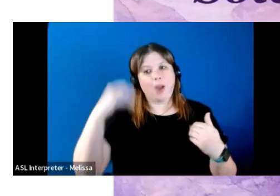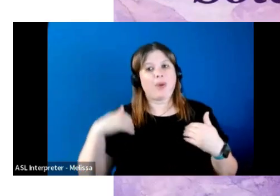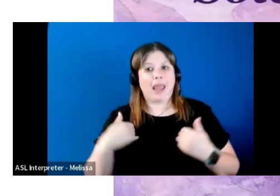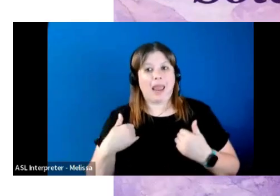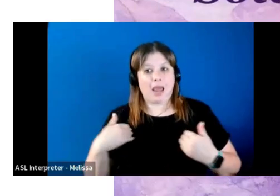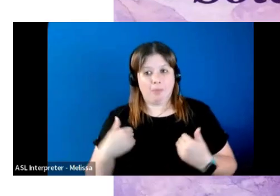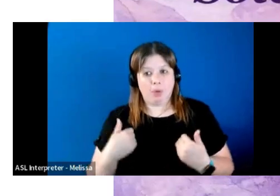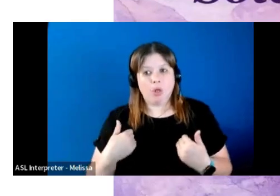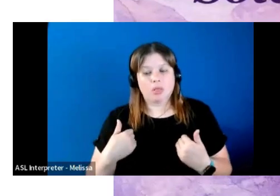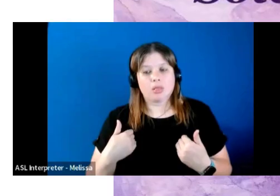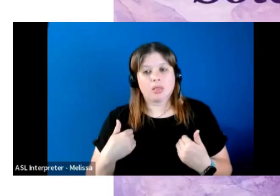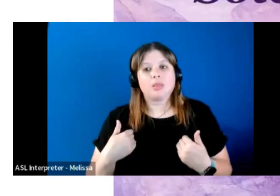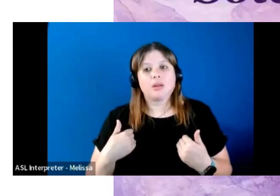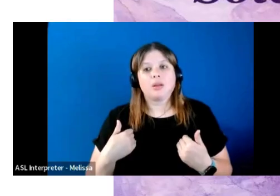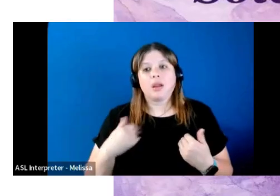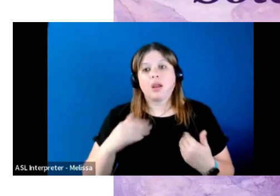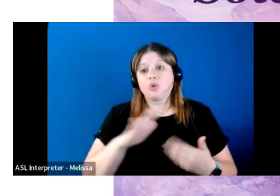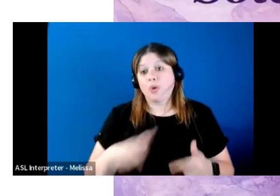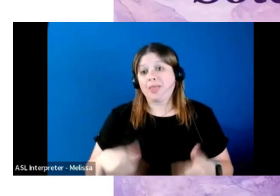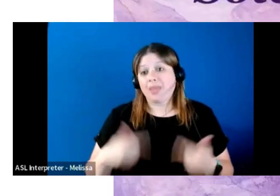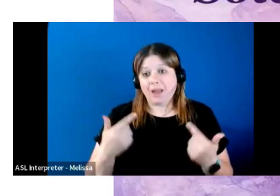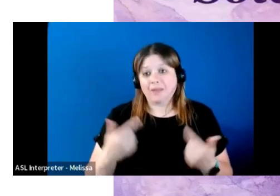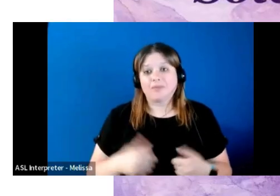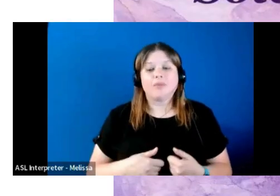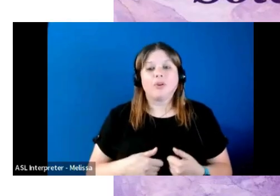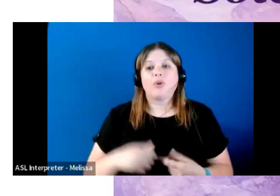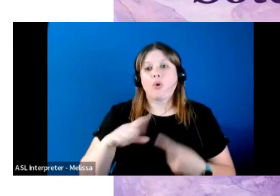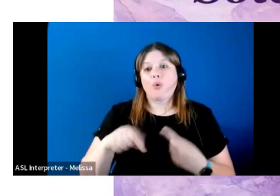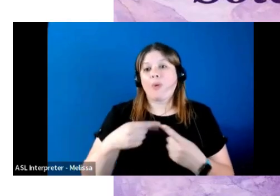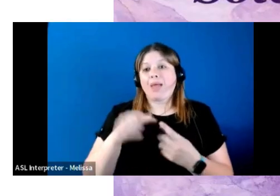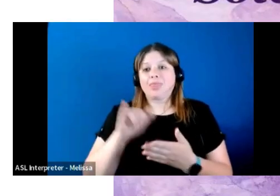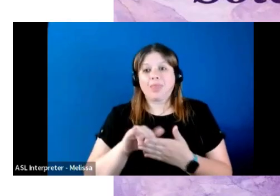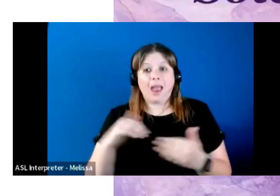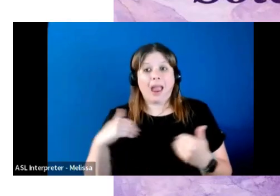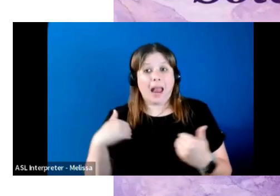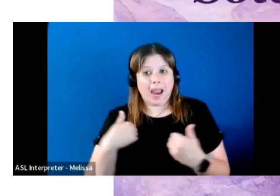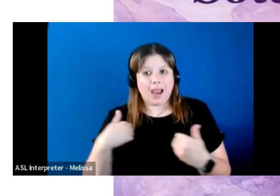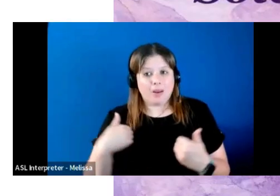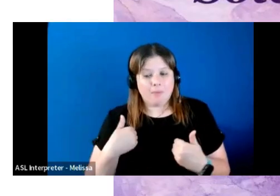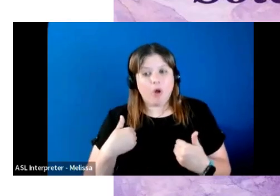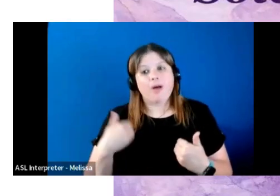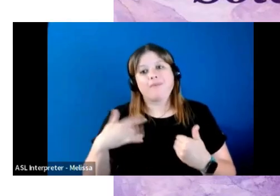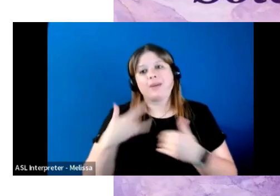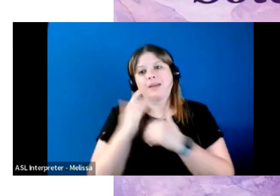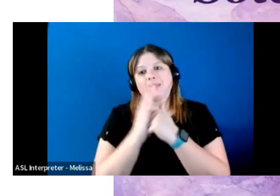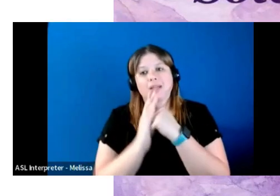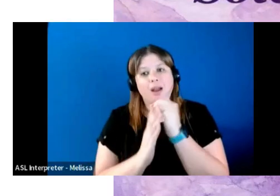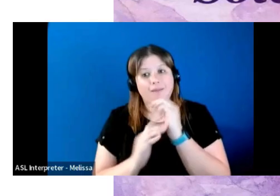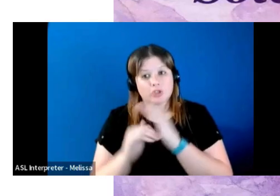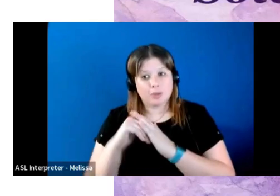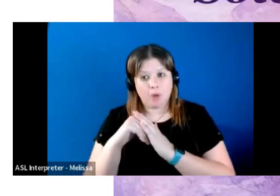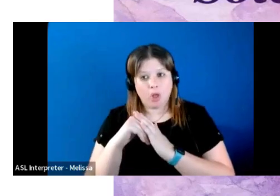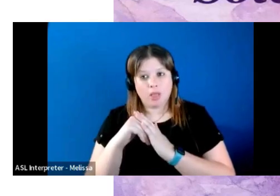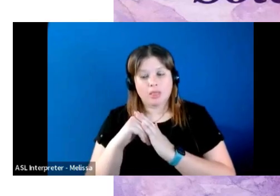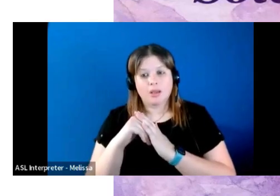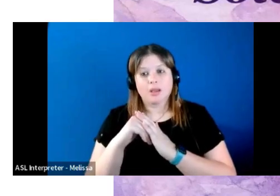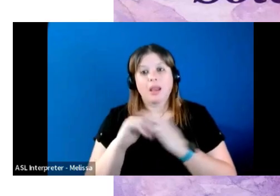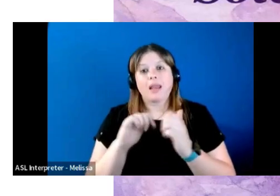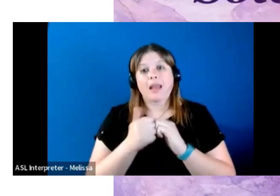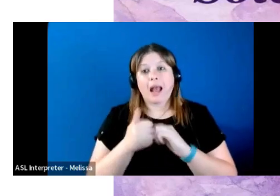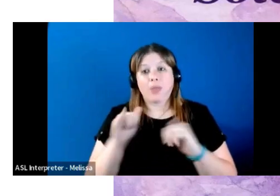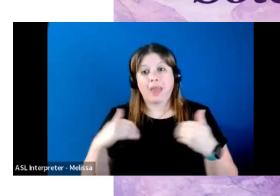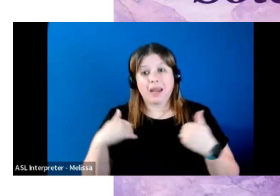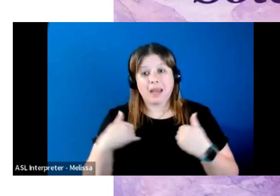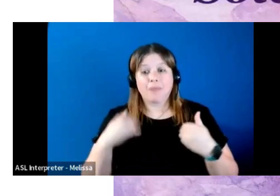life when they're in a comfortable place and how they listen to their body